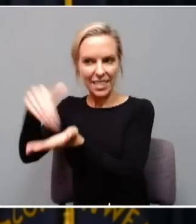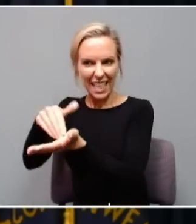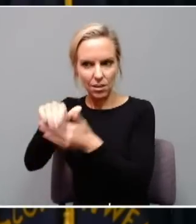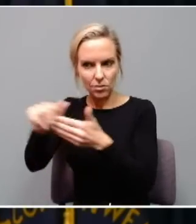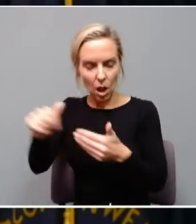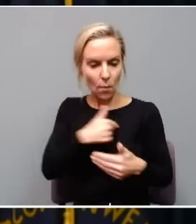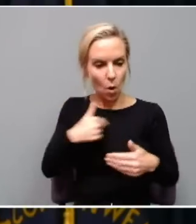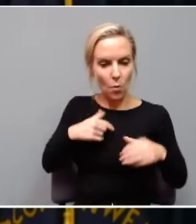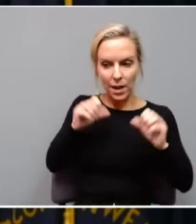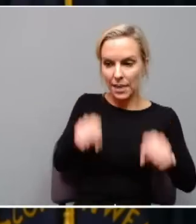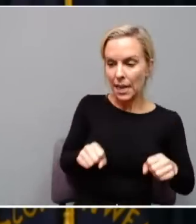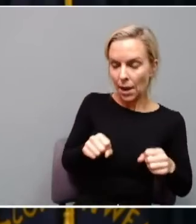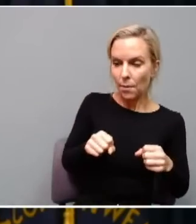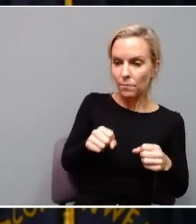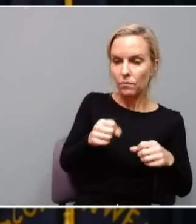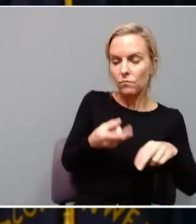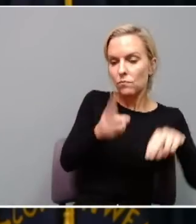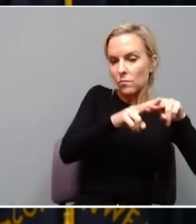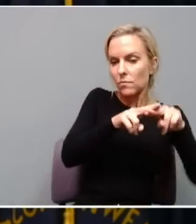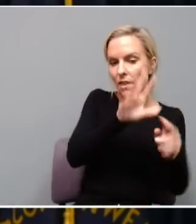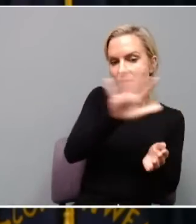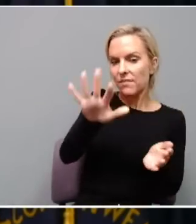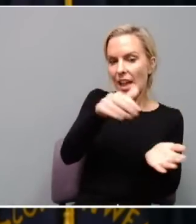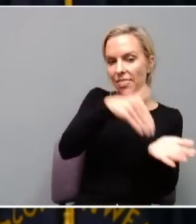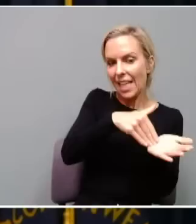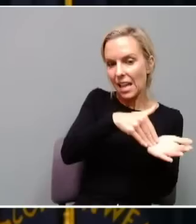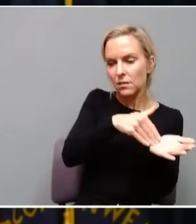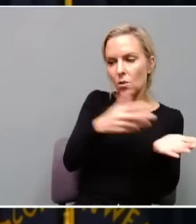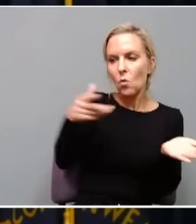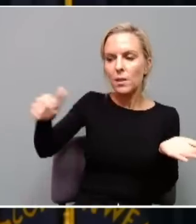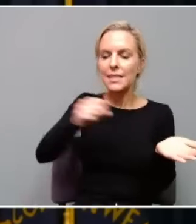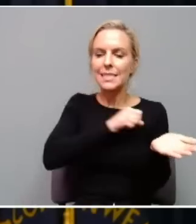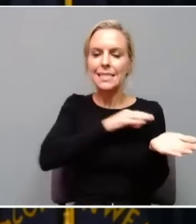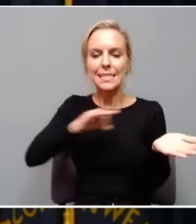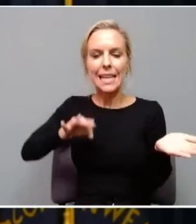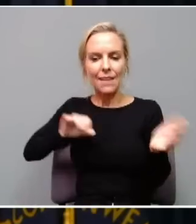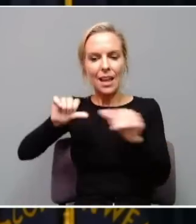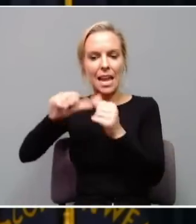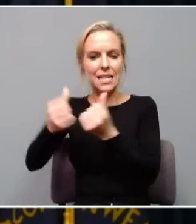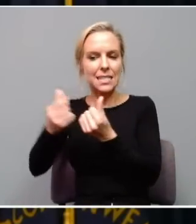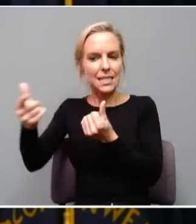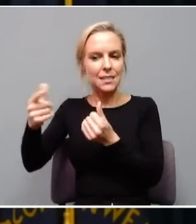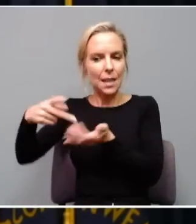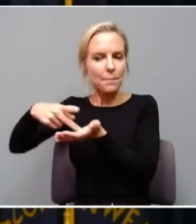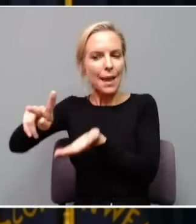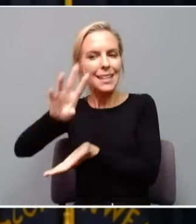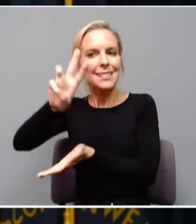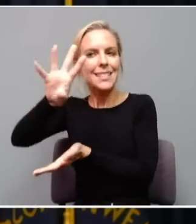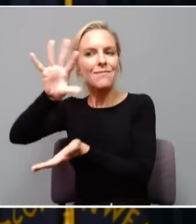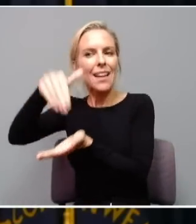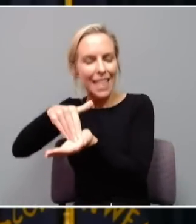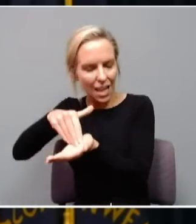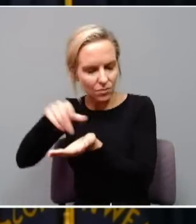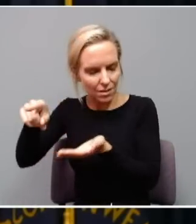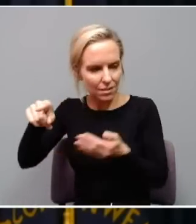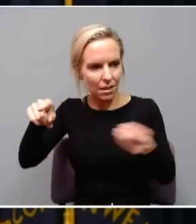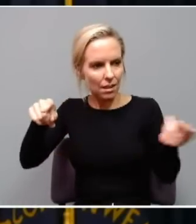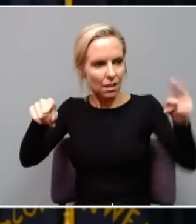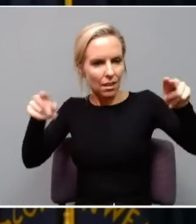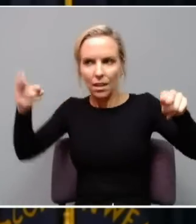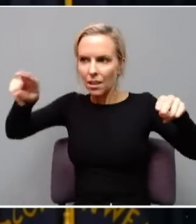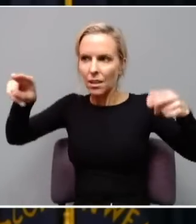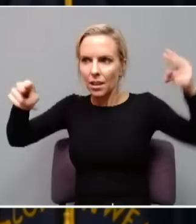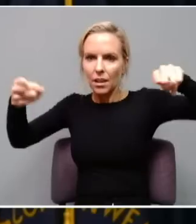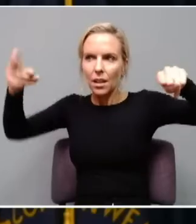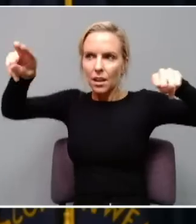and so we raised to $55,000, what's the staffing agency do? They pay $65,000. And how do they make up for that?